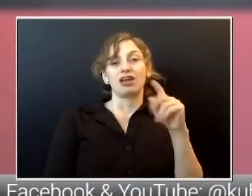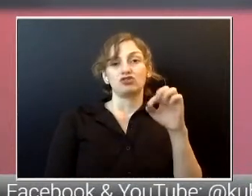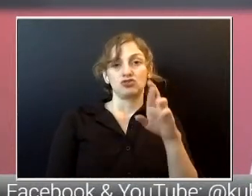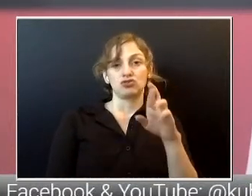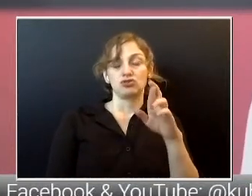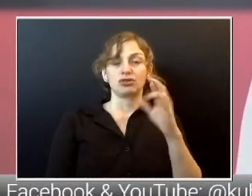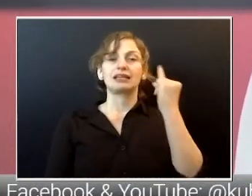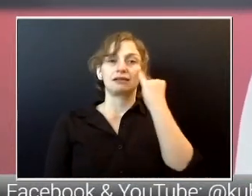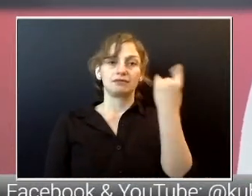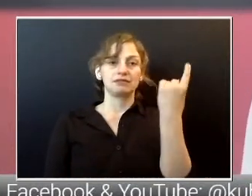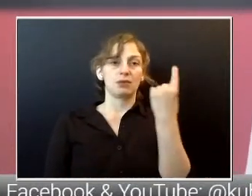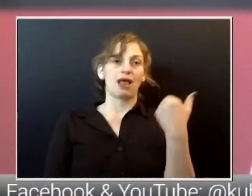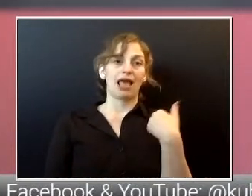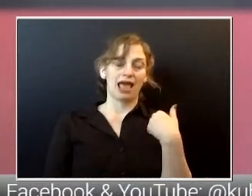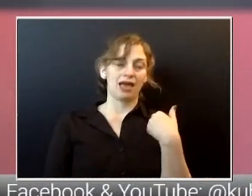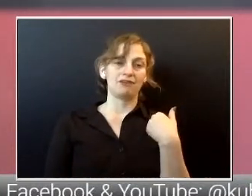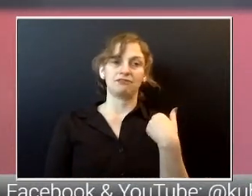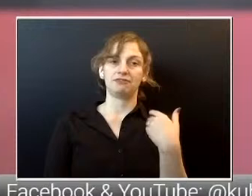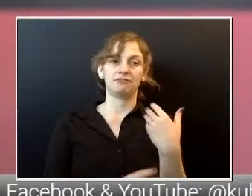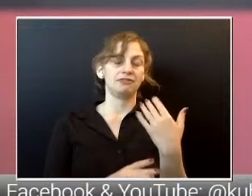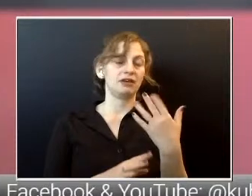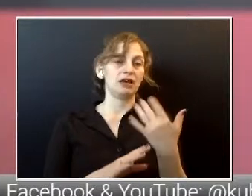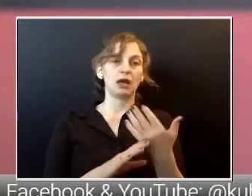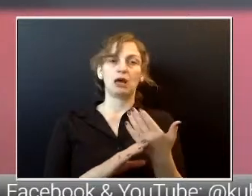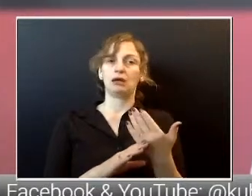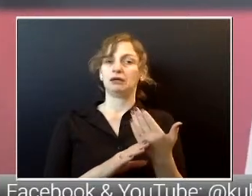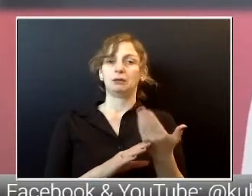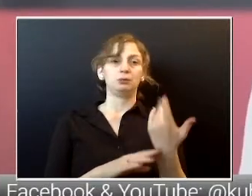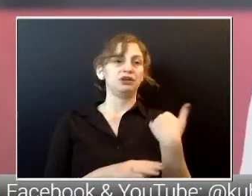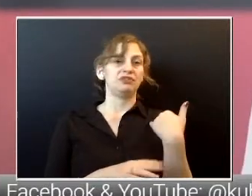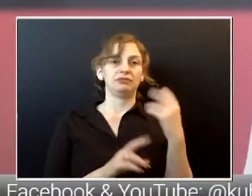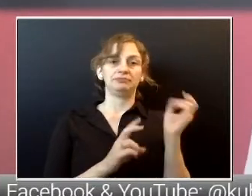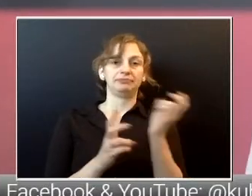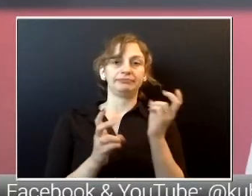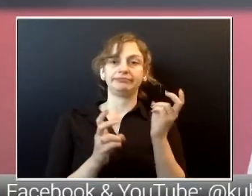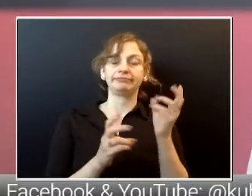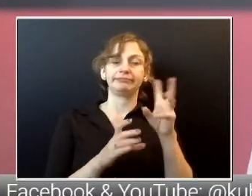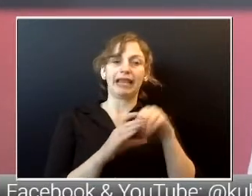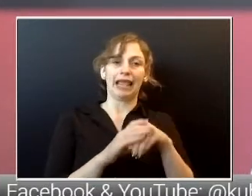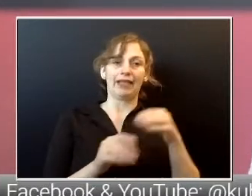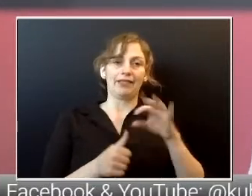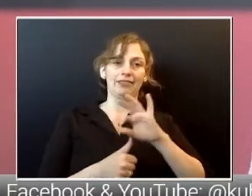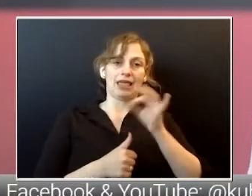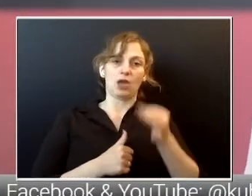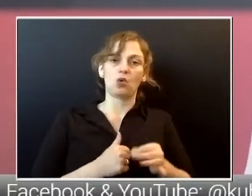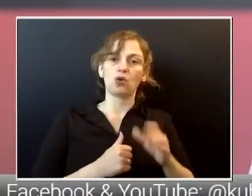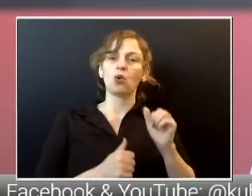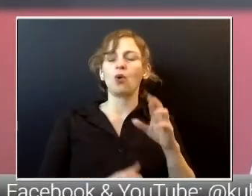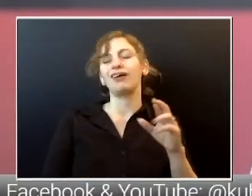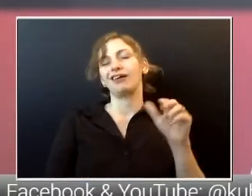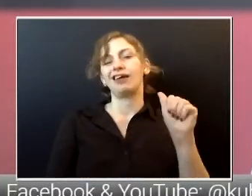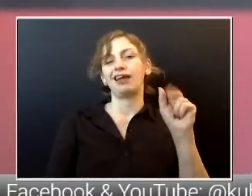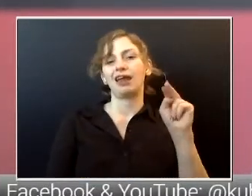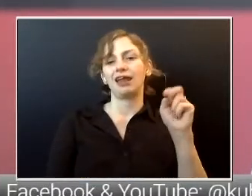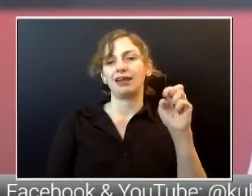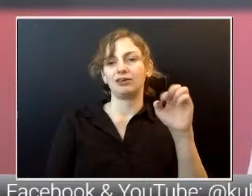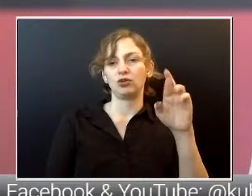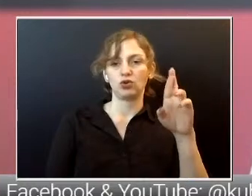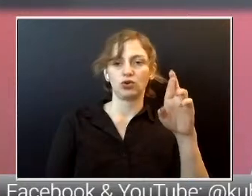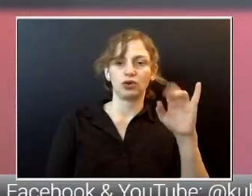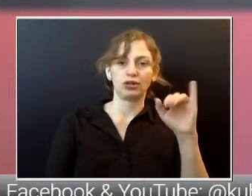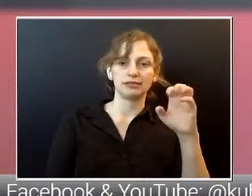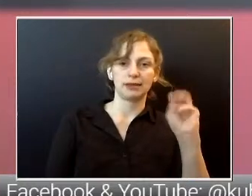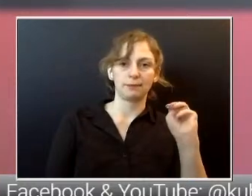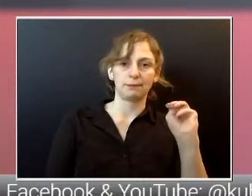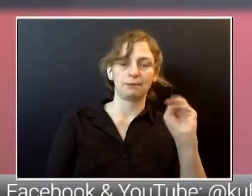of the aorta for whatever reason, or what we call an aneurysm. An aneurysm is defined as the aortic diameter